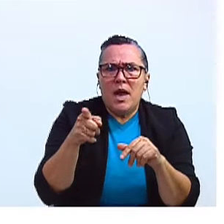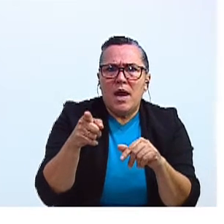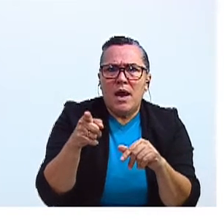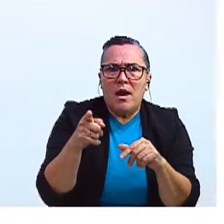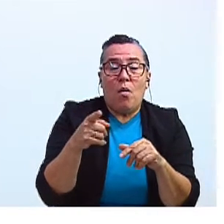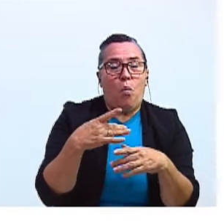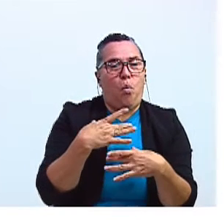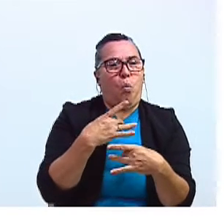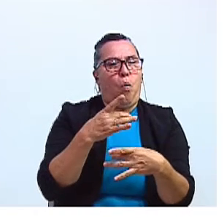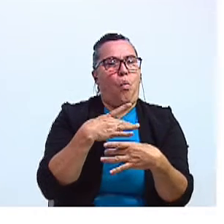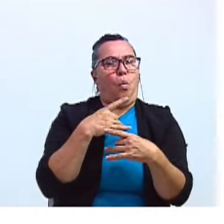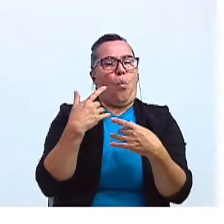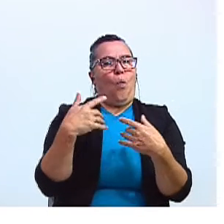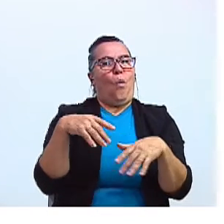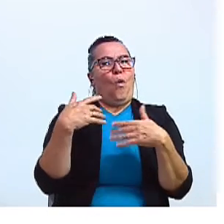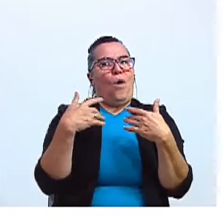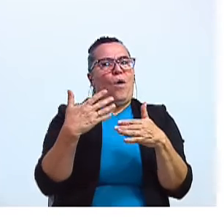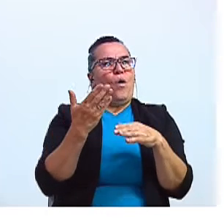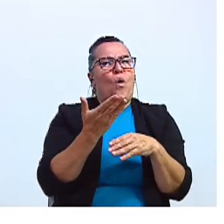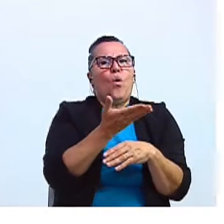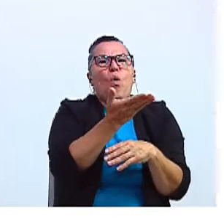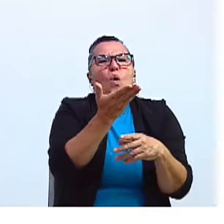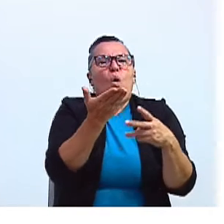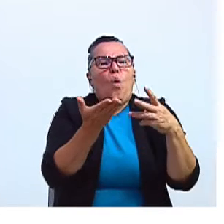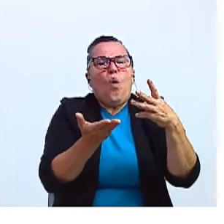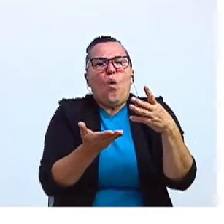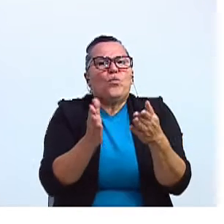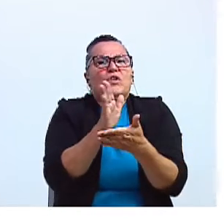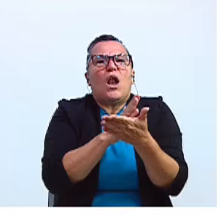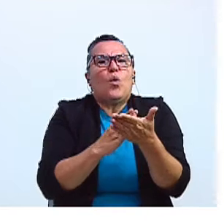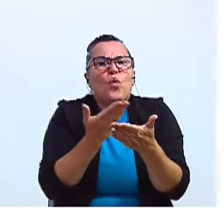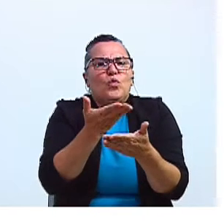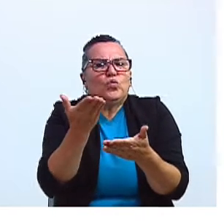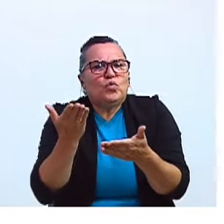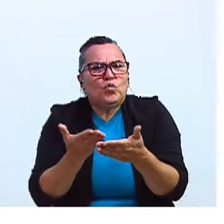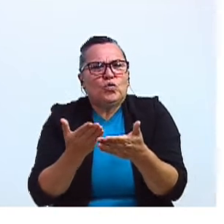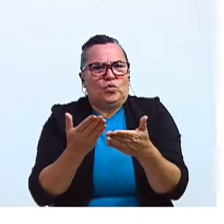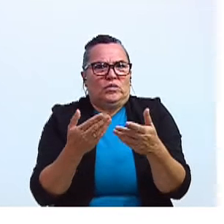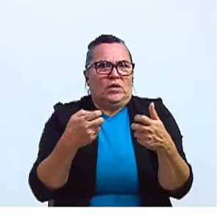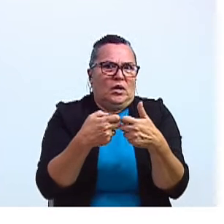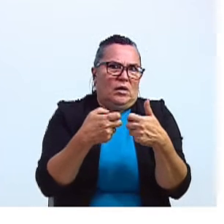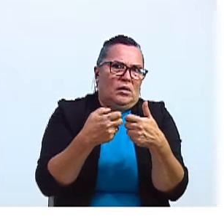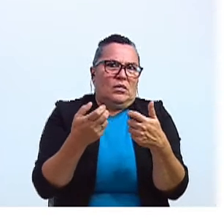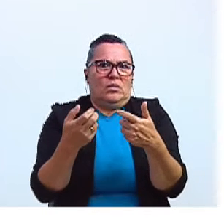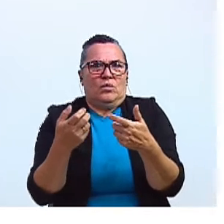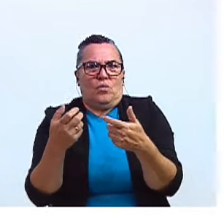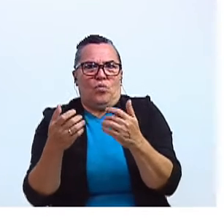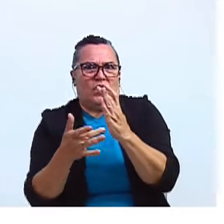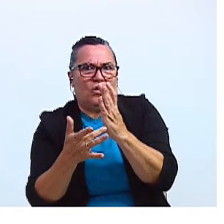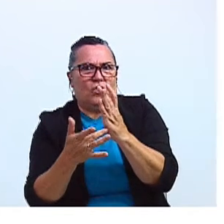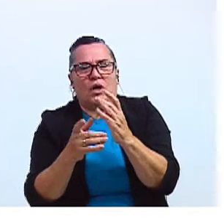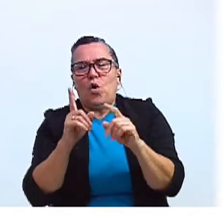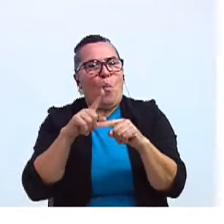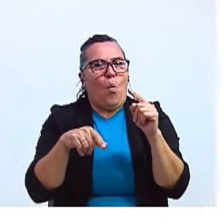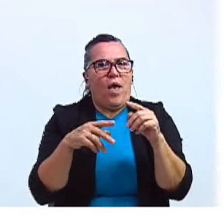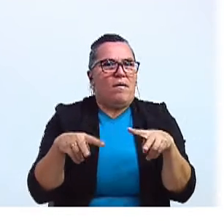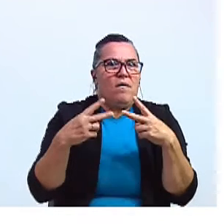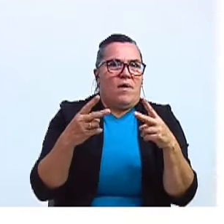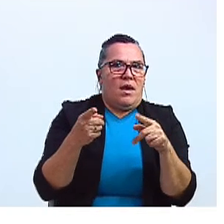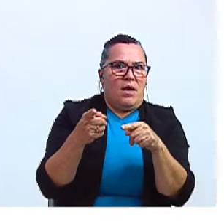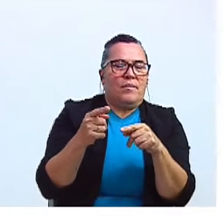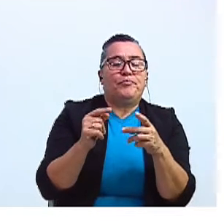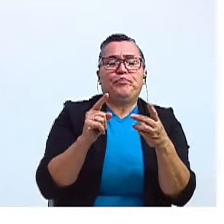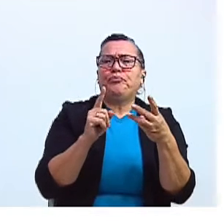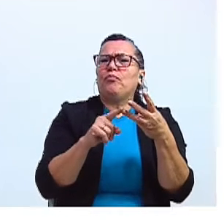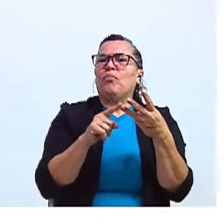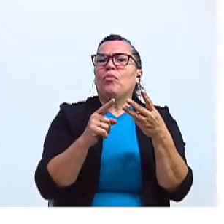interesting question, right? What are some devices you couldn't live without? Next,